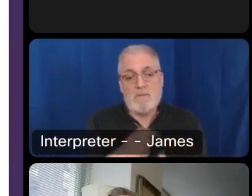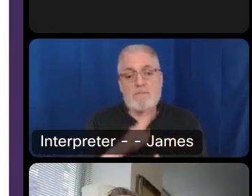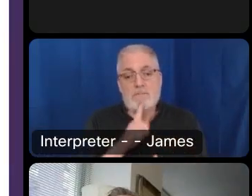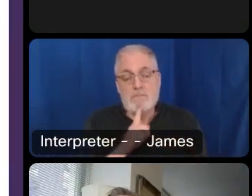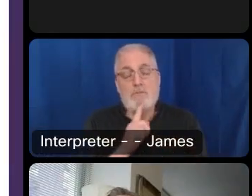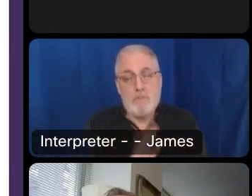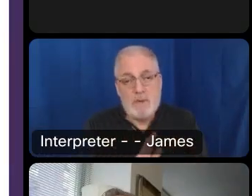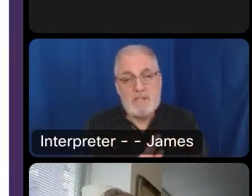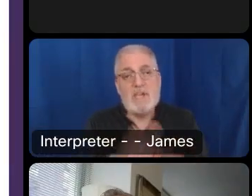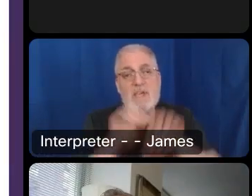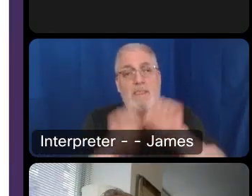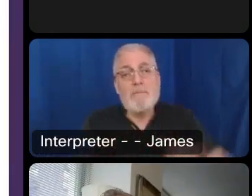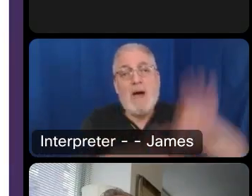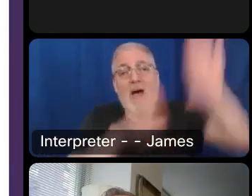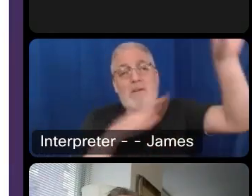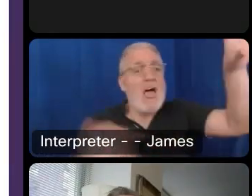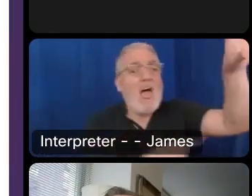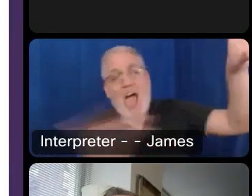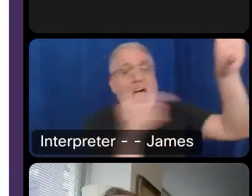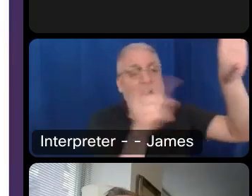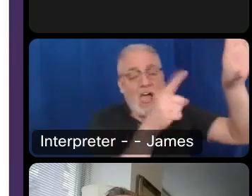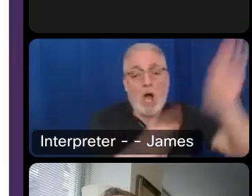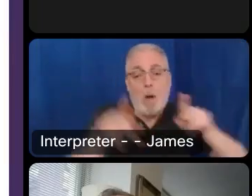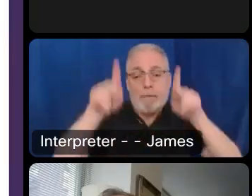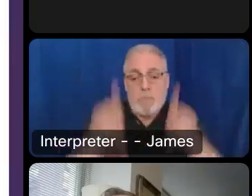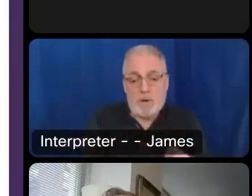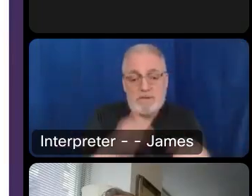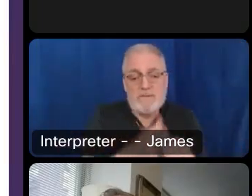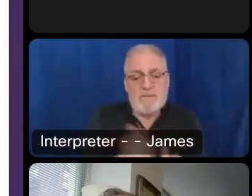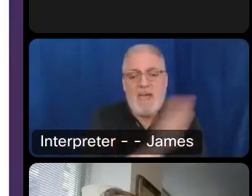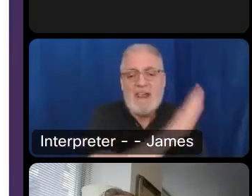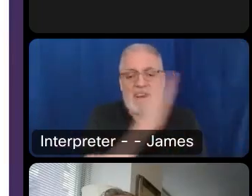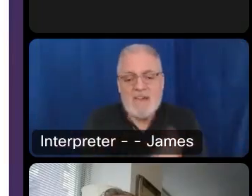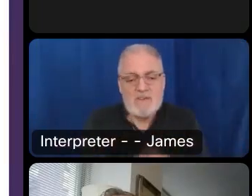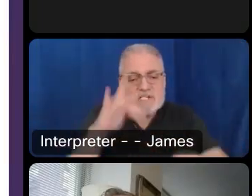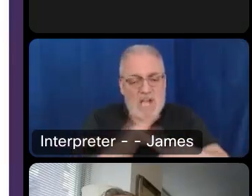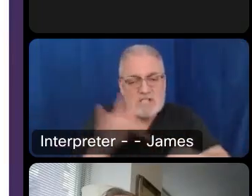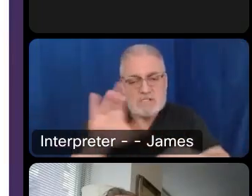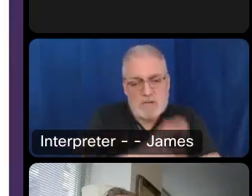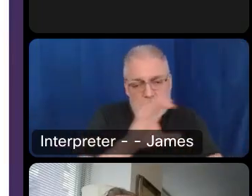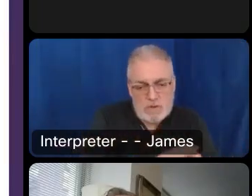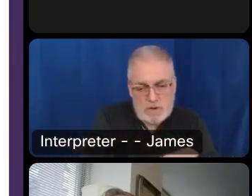in Kentucky with somebody who has never touched a computer and didn't have a cell phone, and was still able to